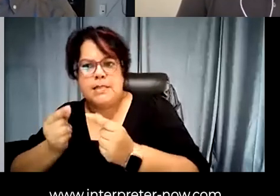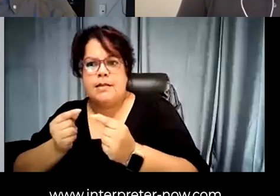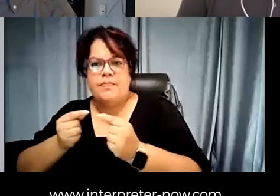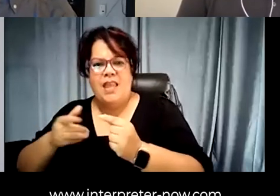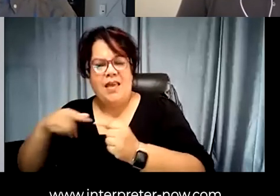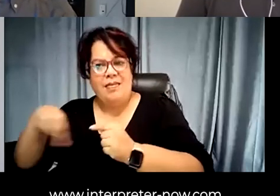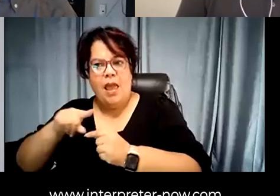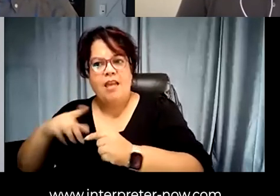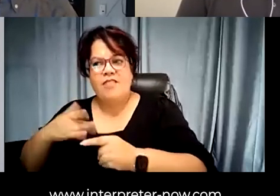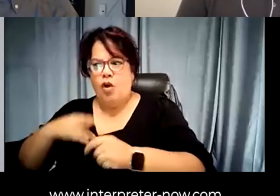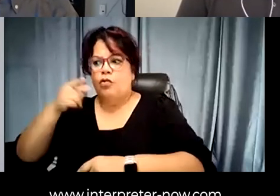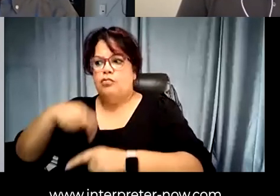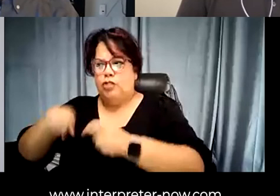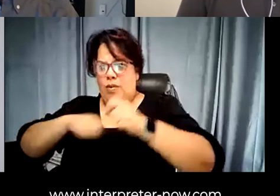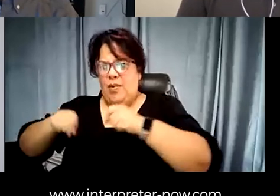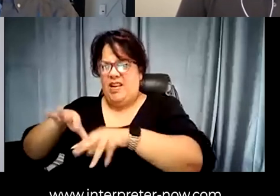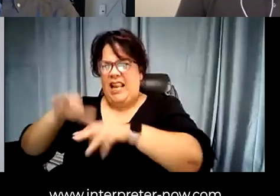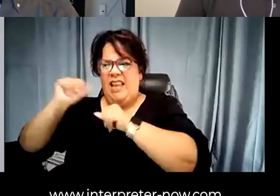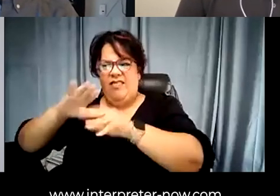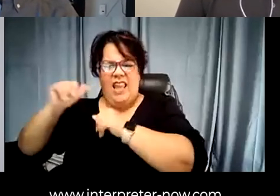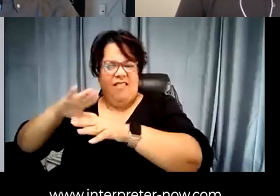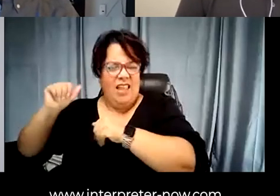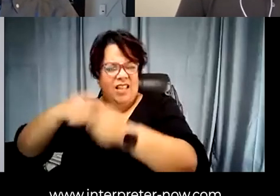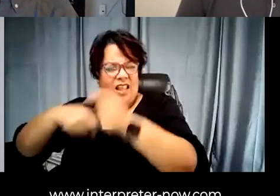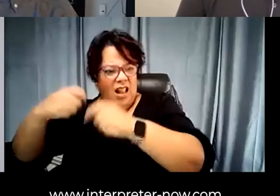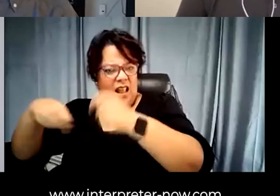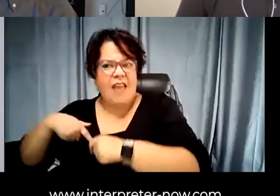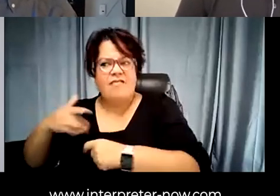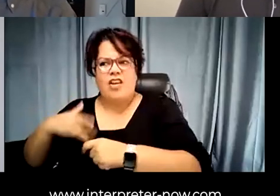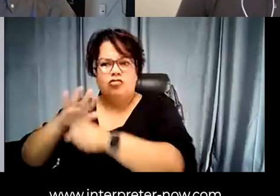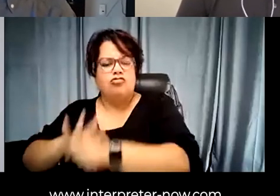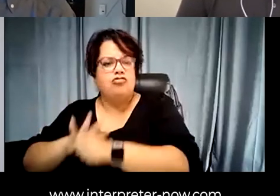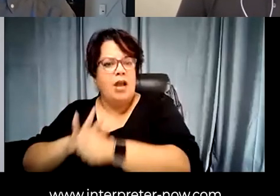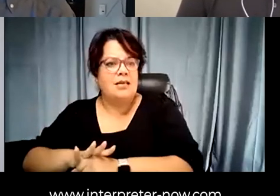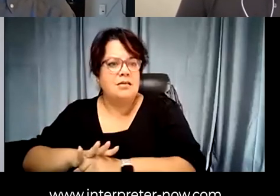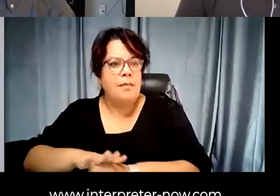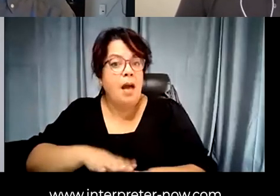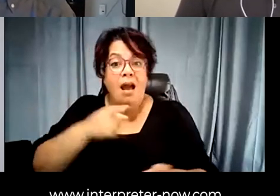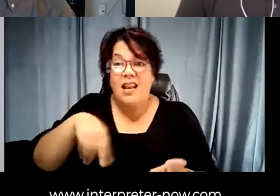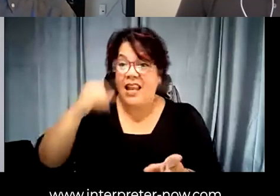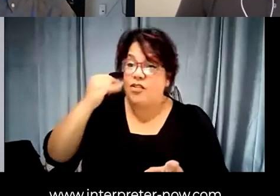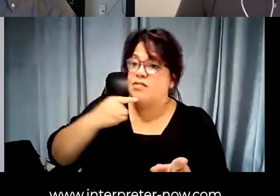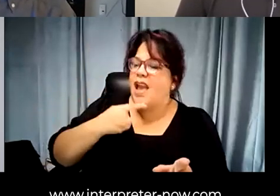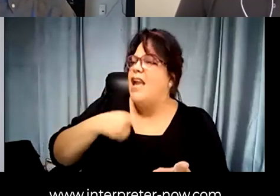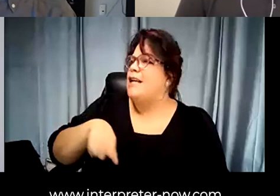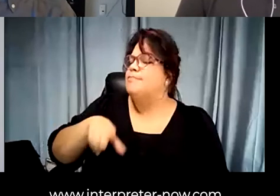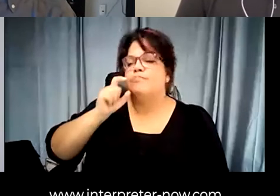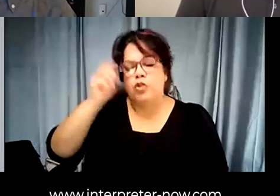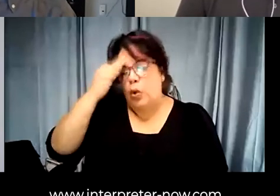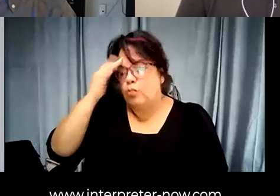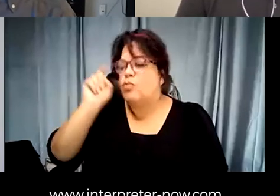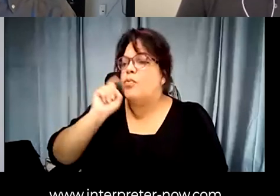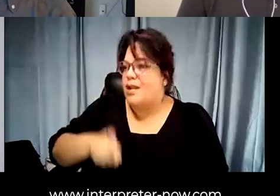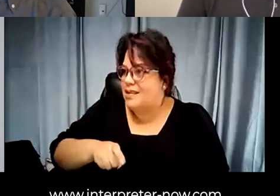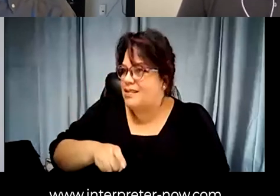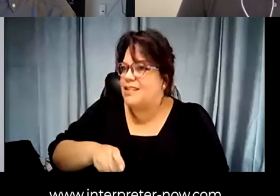a situation where we need stress added. So if you can just say, hey, we recognize this, we're working on it, we will